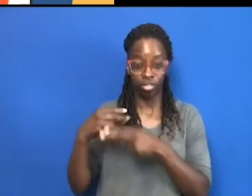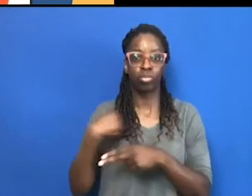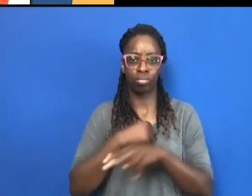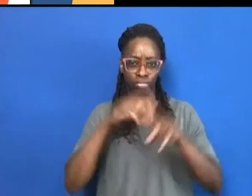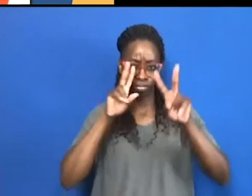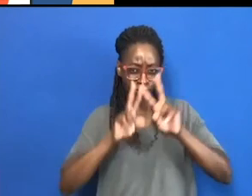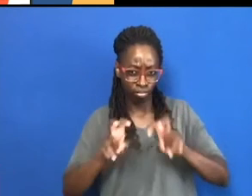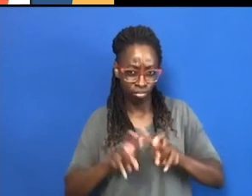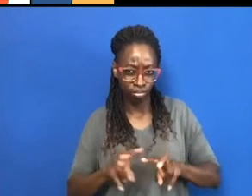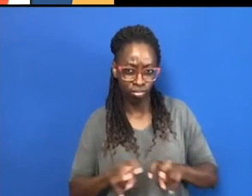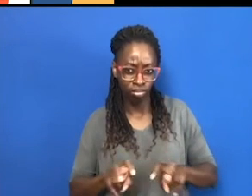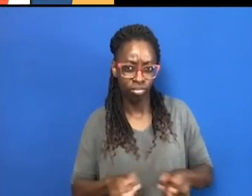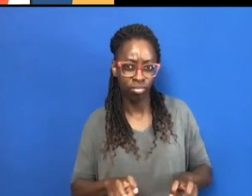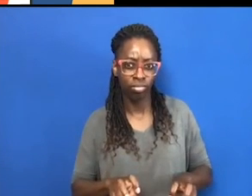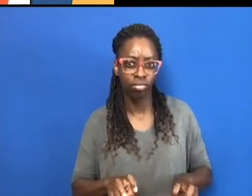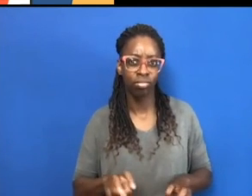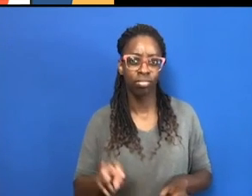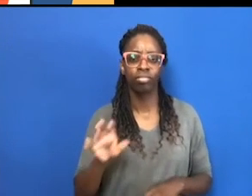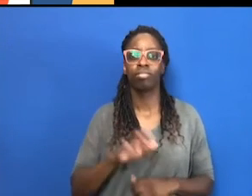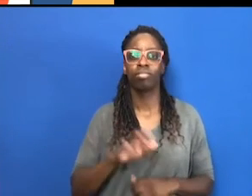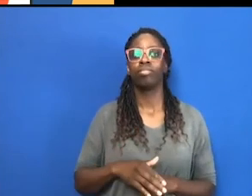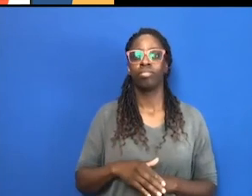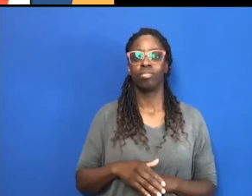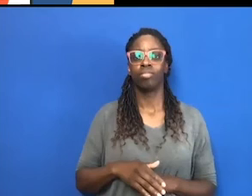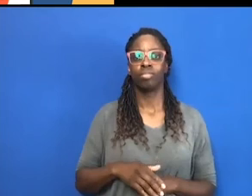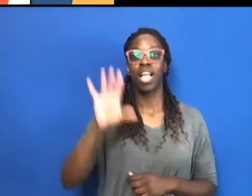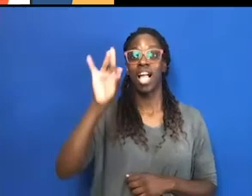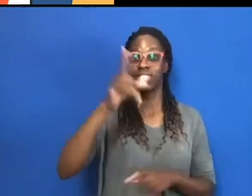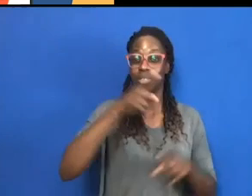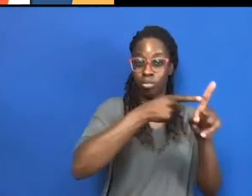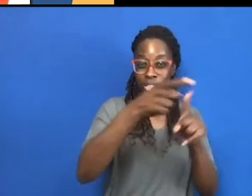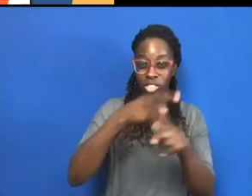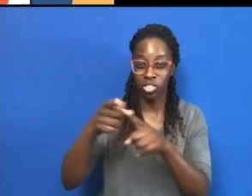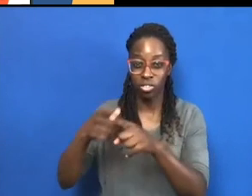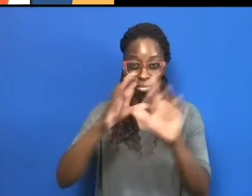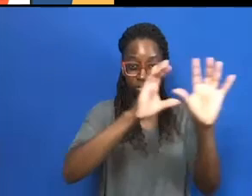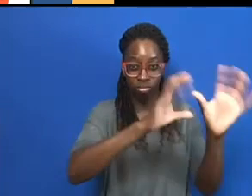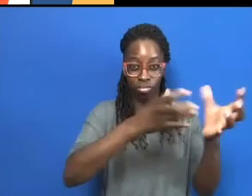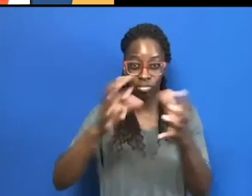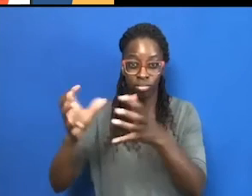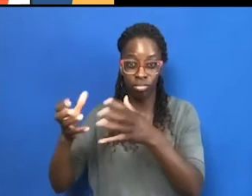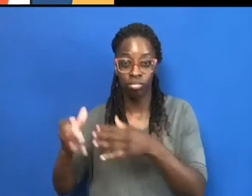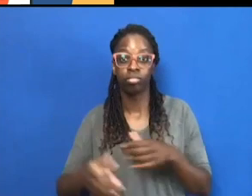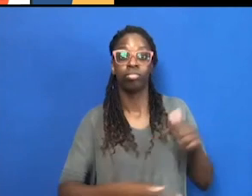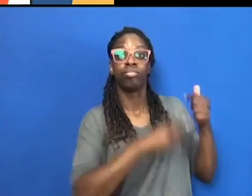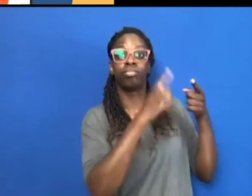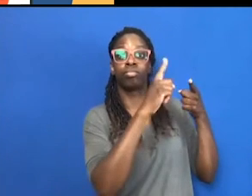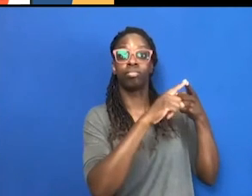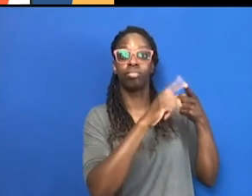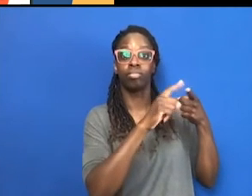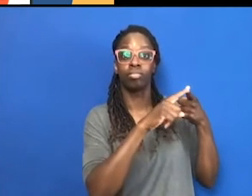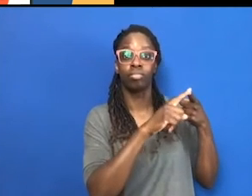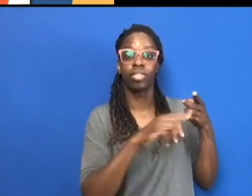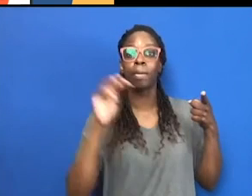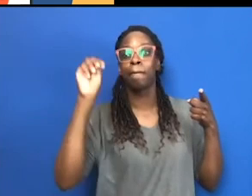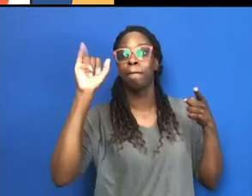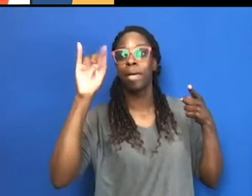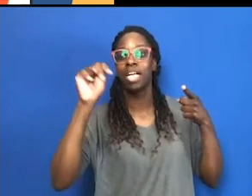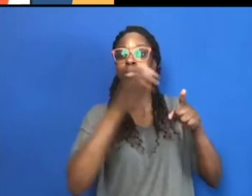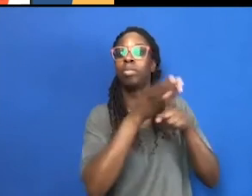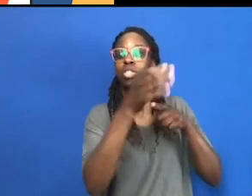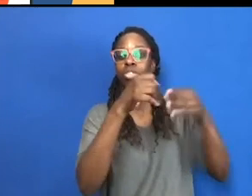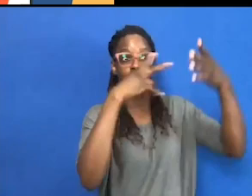domains. So a lot of domains had subdomains and subdomains, and oftentimes within